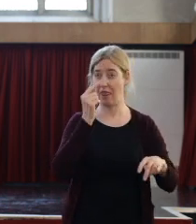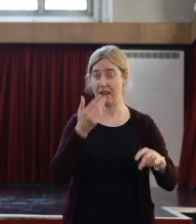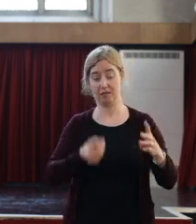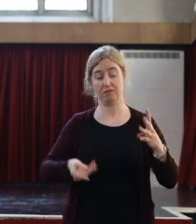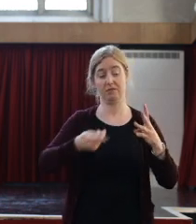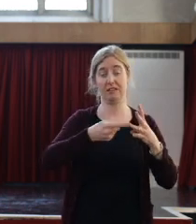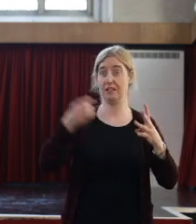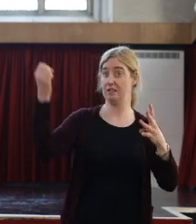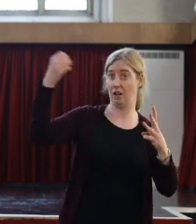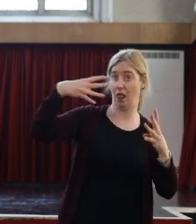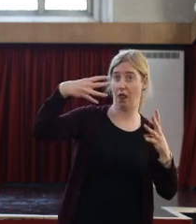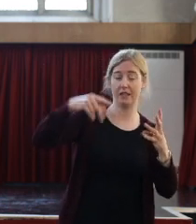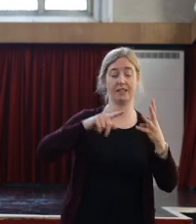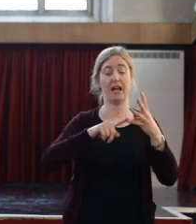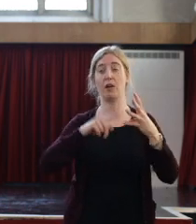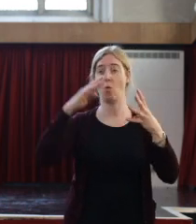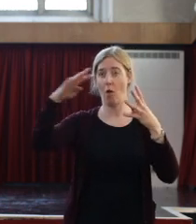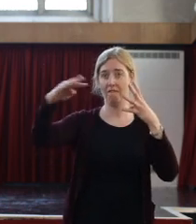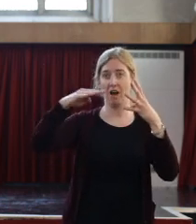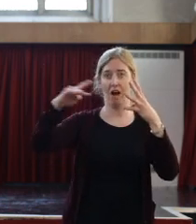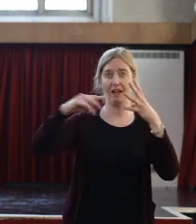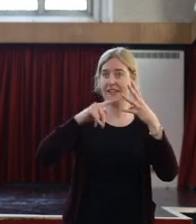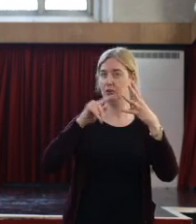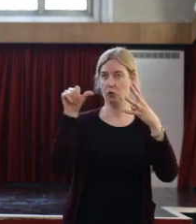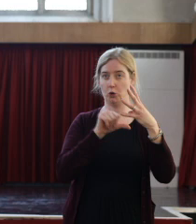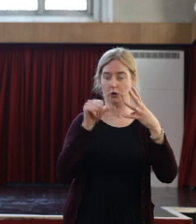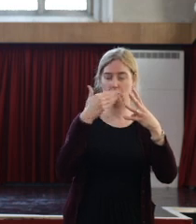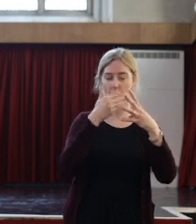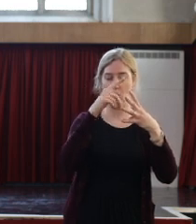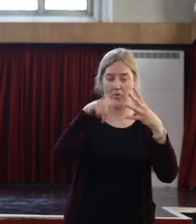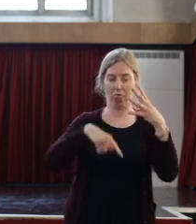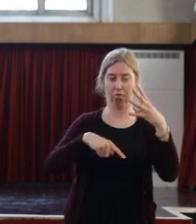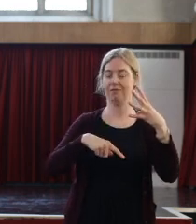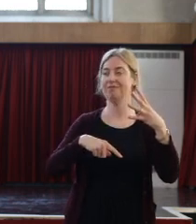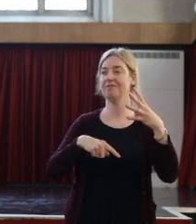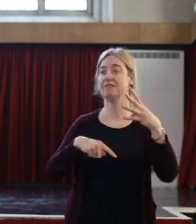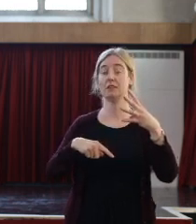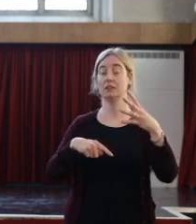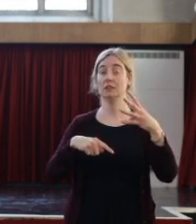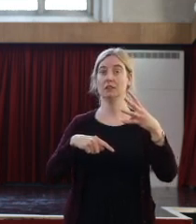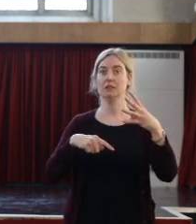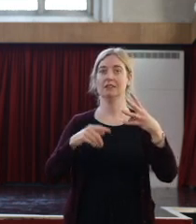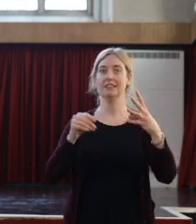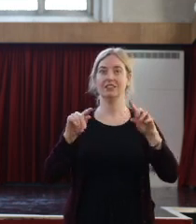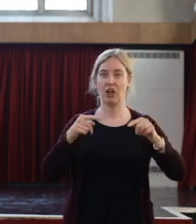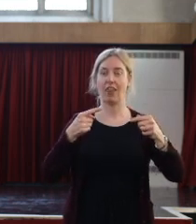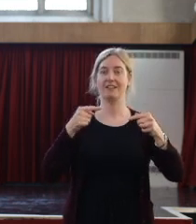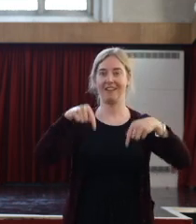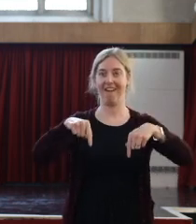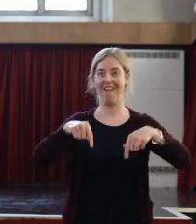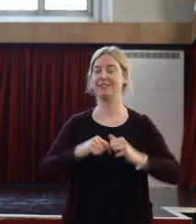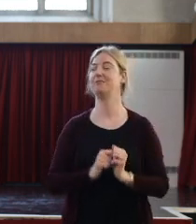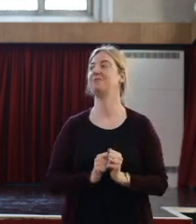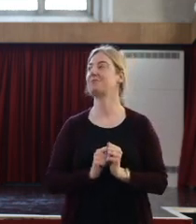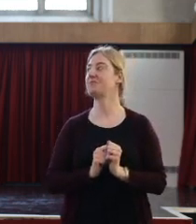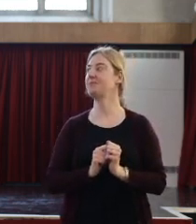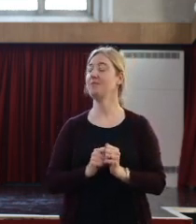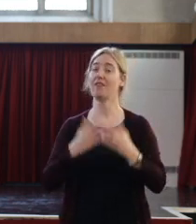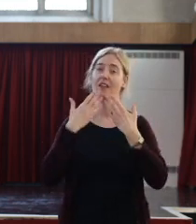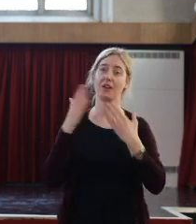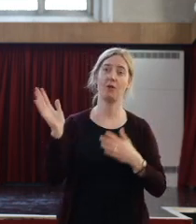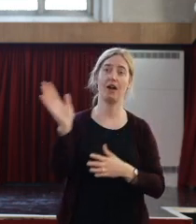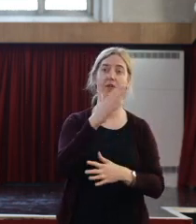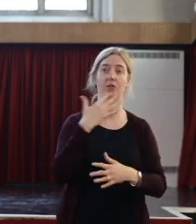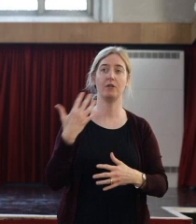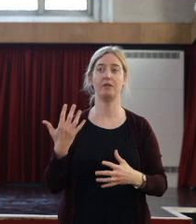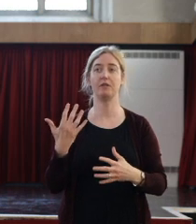sunlight and Wi-Fi to that list of things that you really need to overcome in certain environments. Thank you everyone for